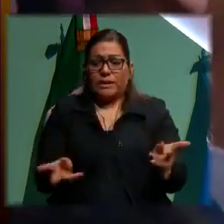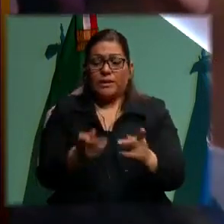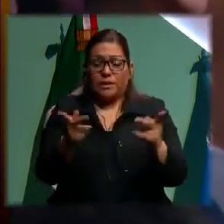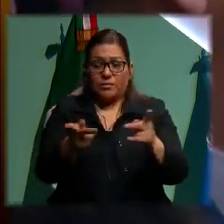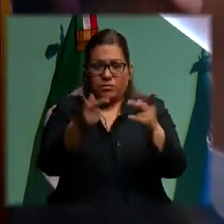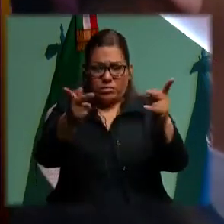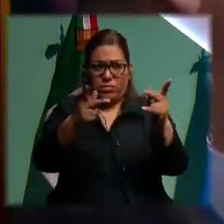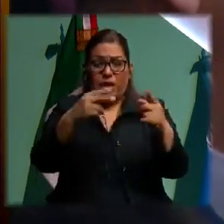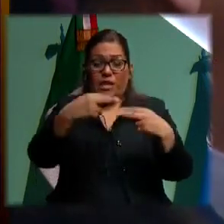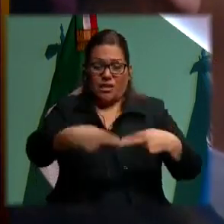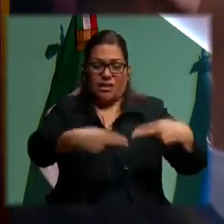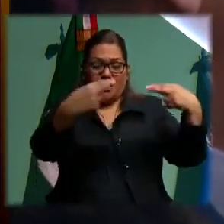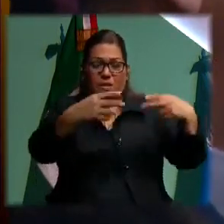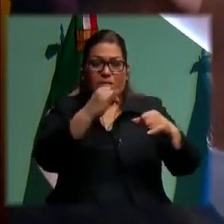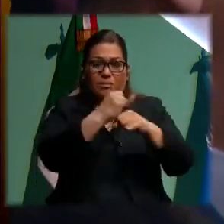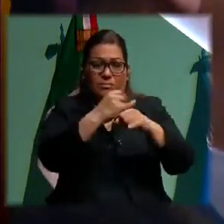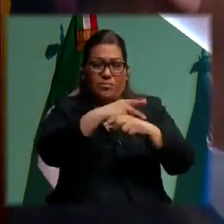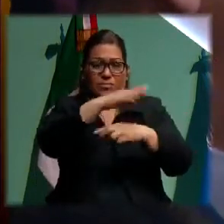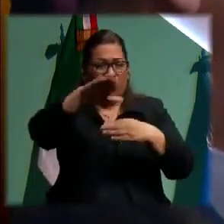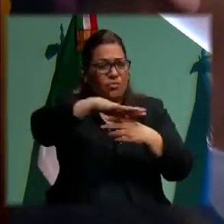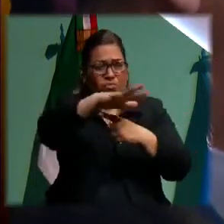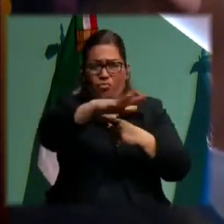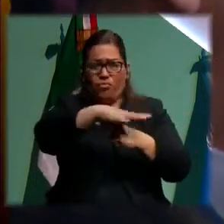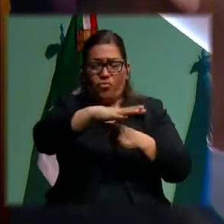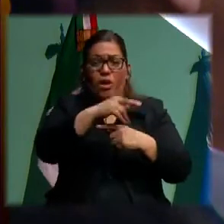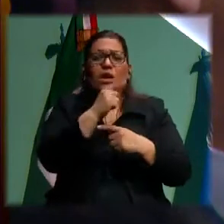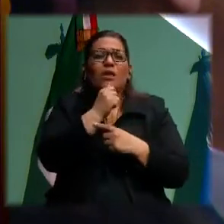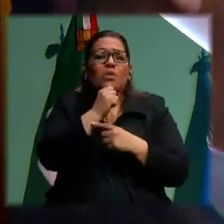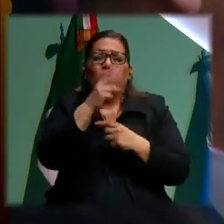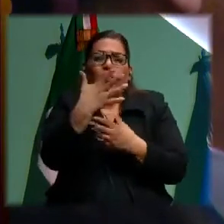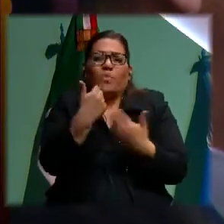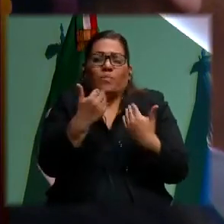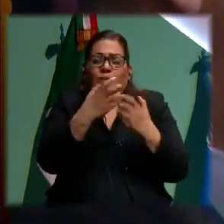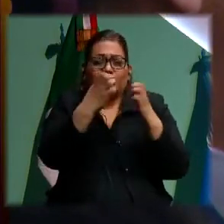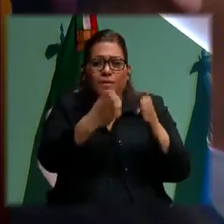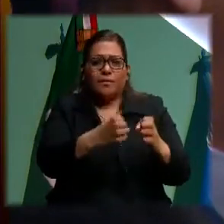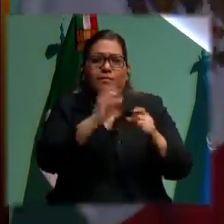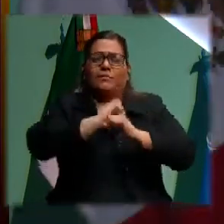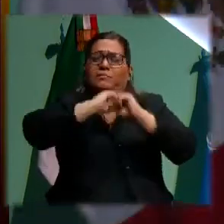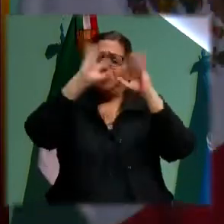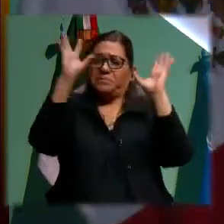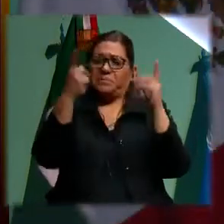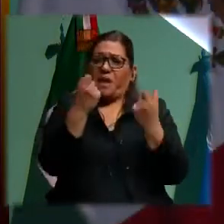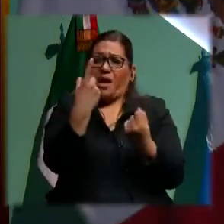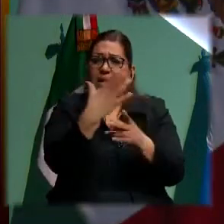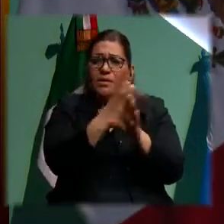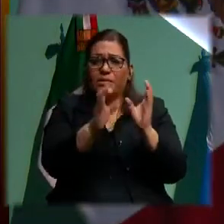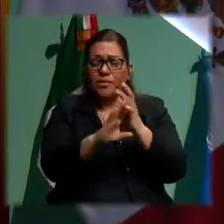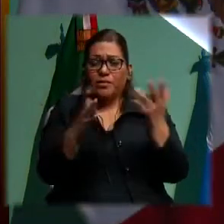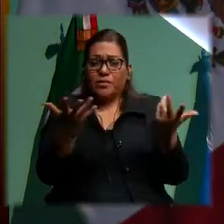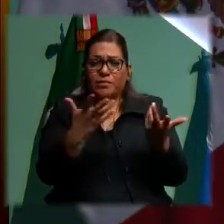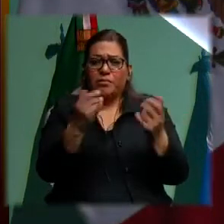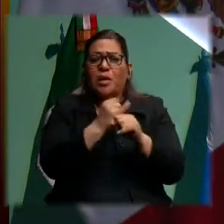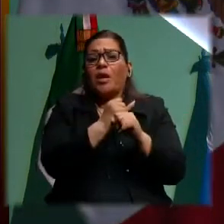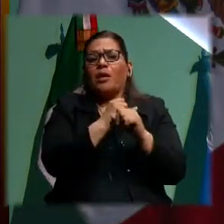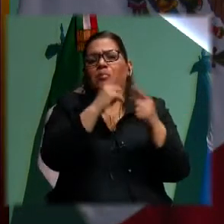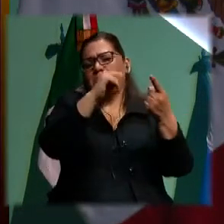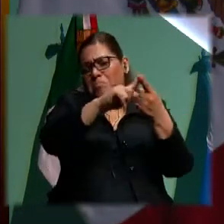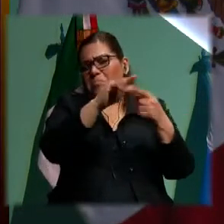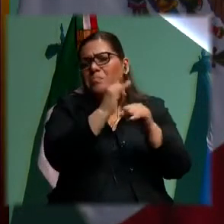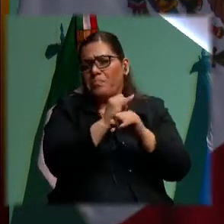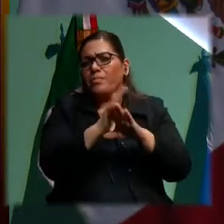many places. So that the things that are produced, information, actual